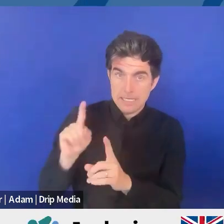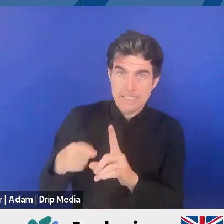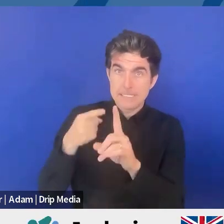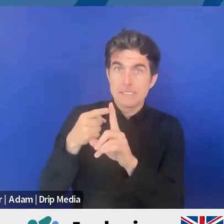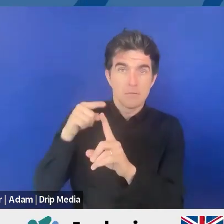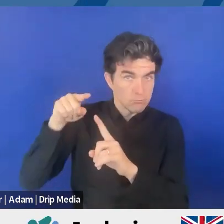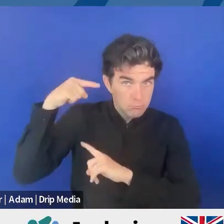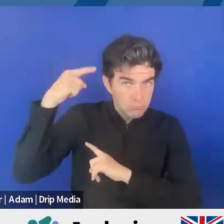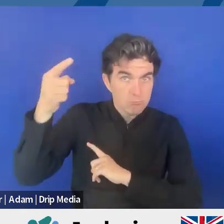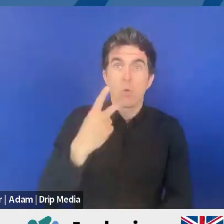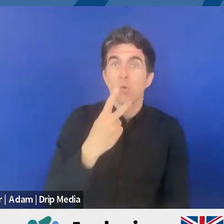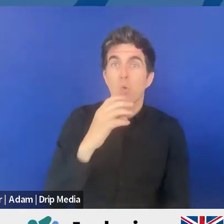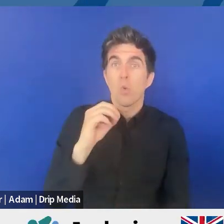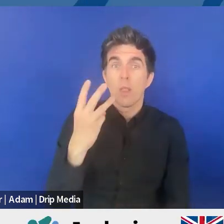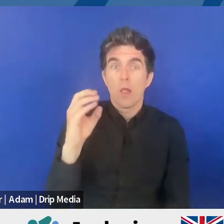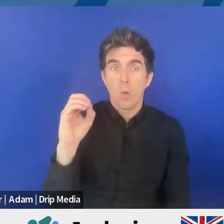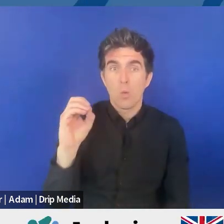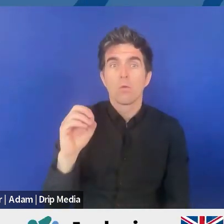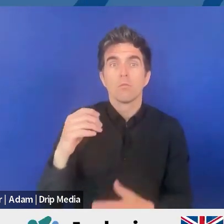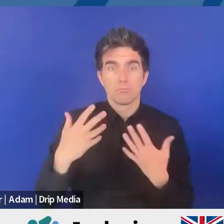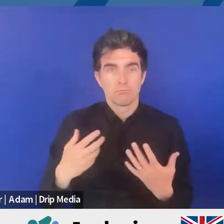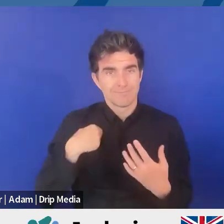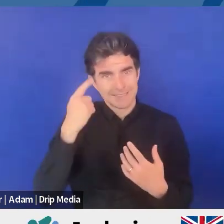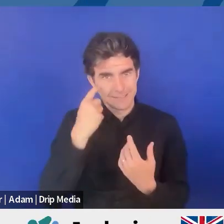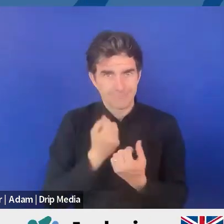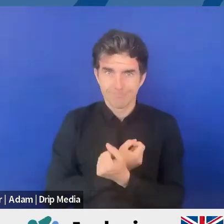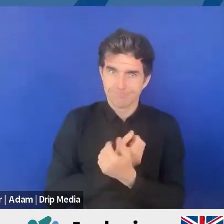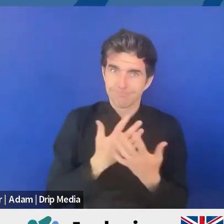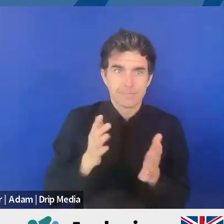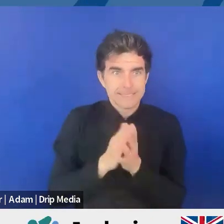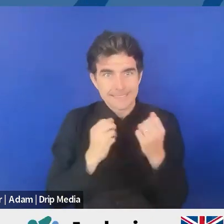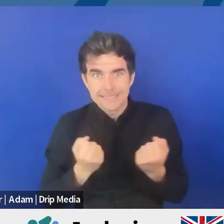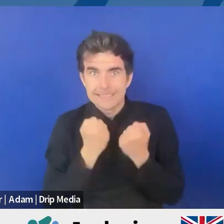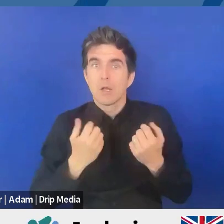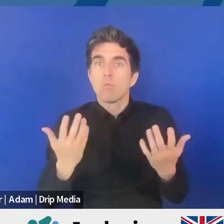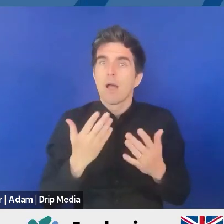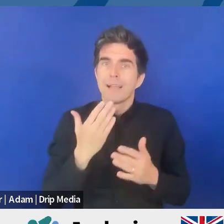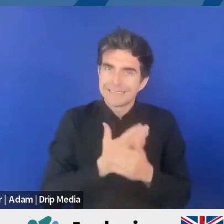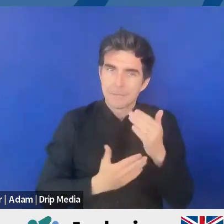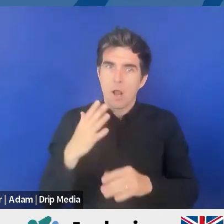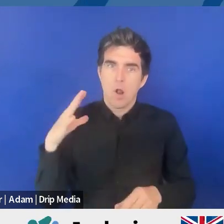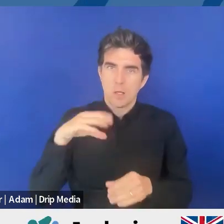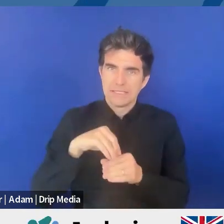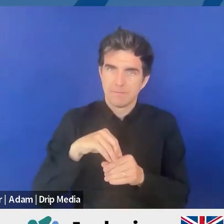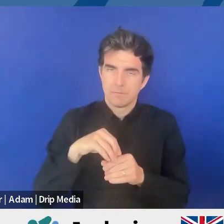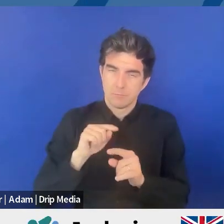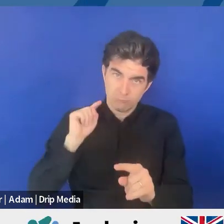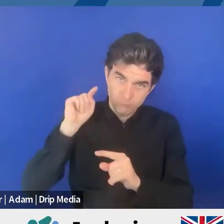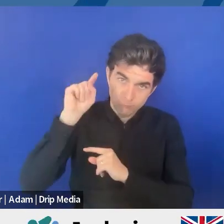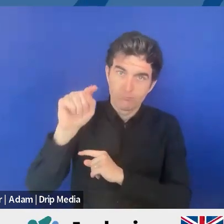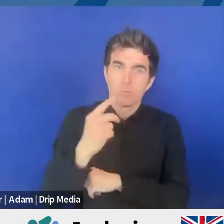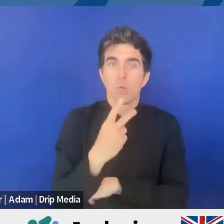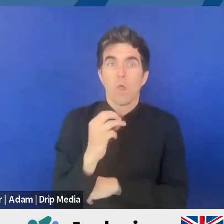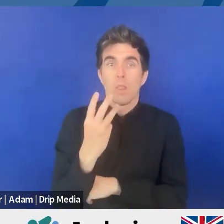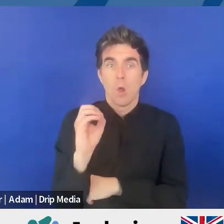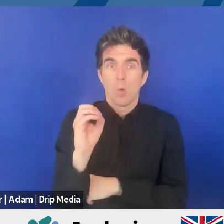be disability inclusive by 2030. I plan to say more on that, but in the interest of time, I'll go on to the second commitment.